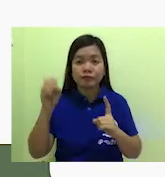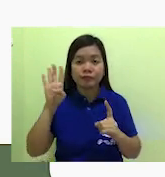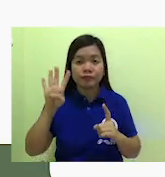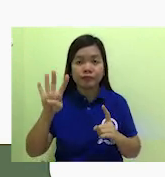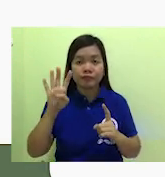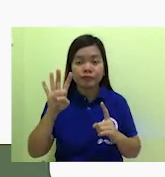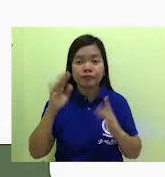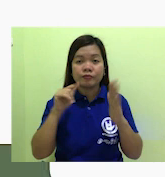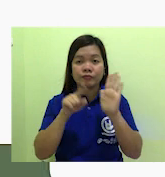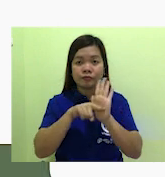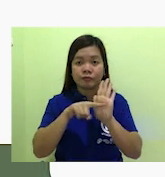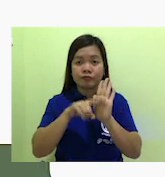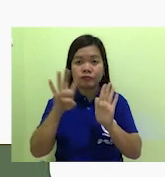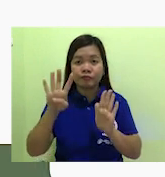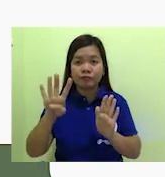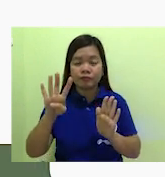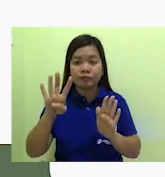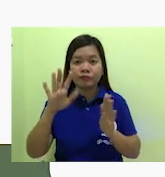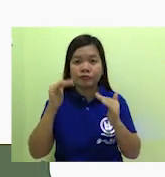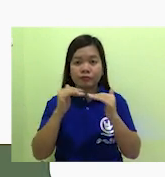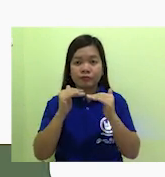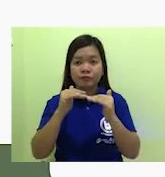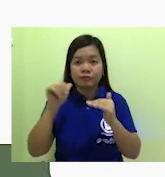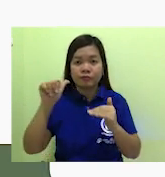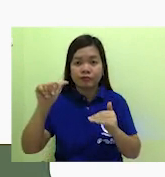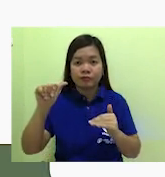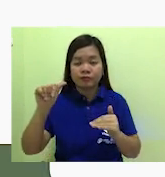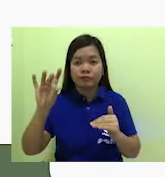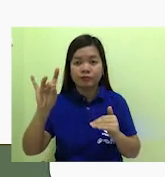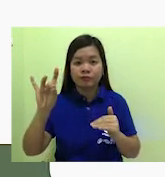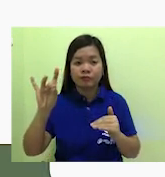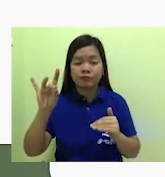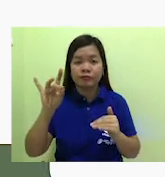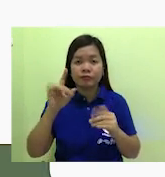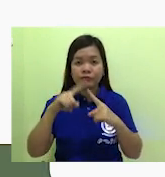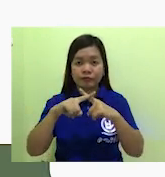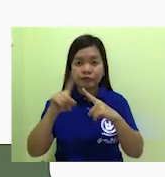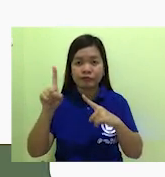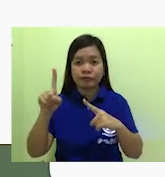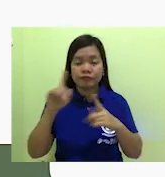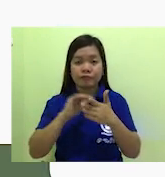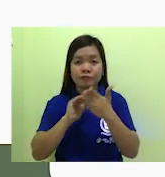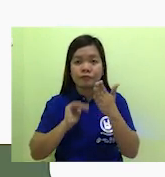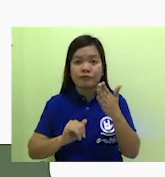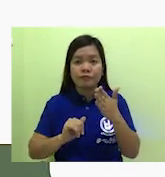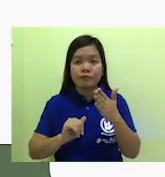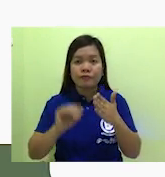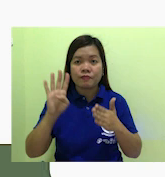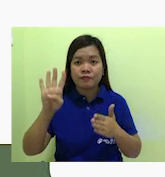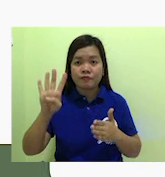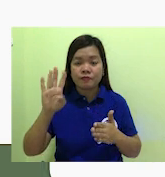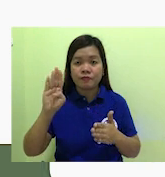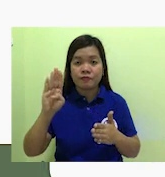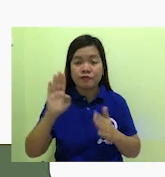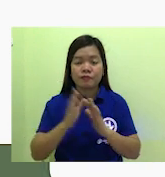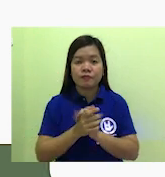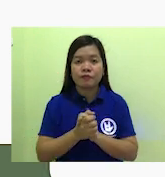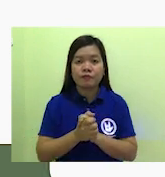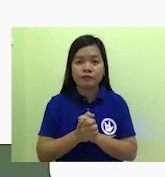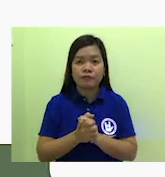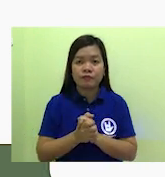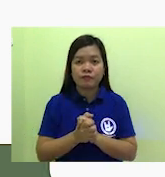4. Negative 4 equals 8 times 1 minus 4B.